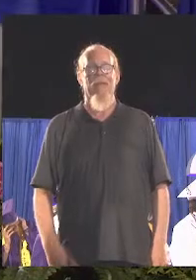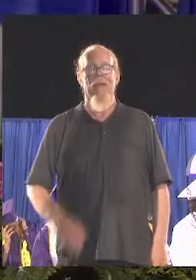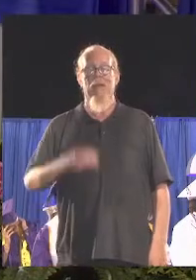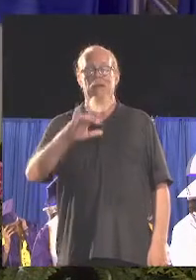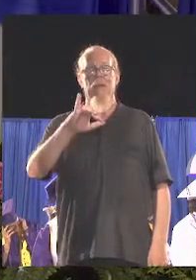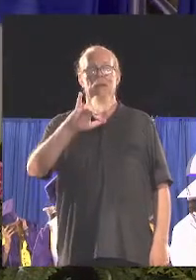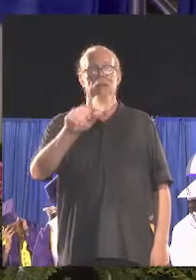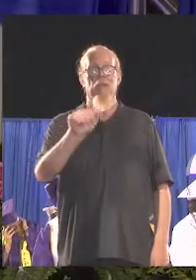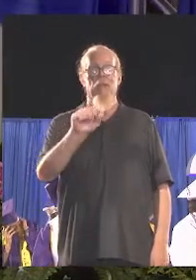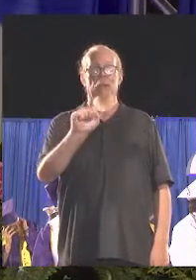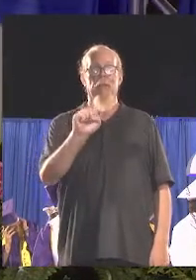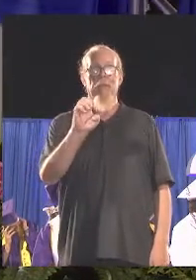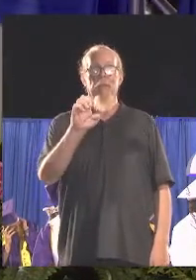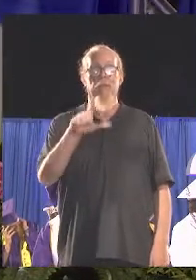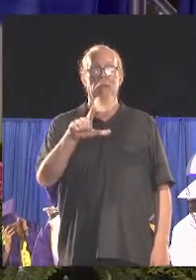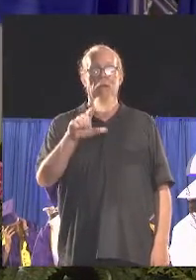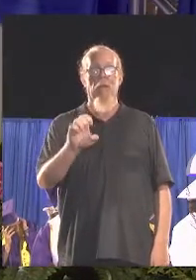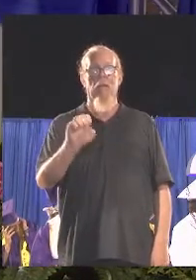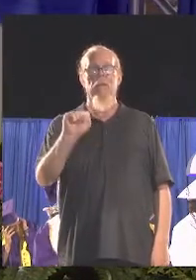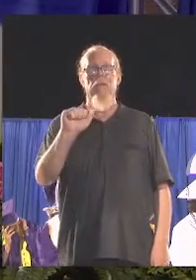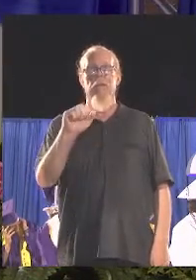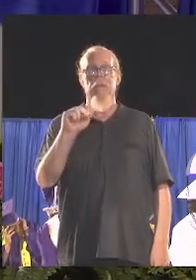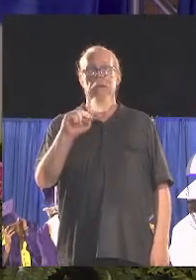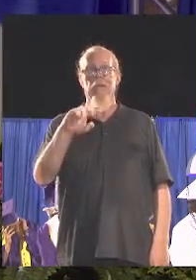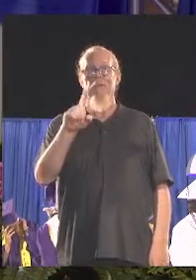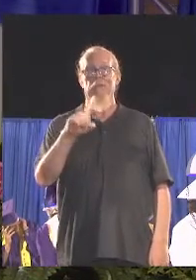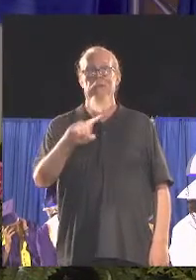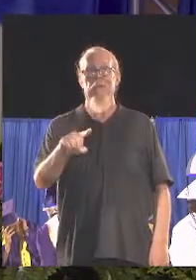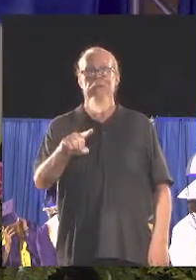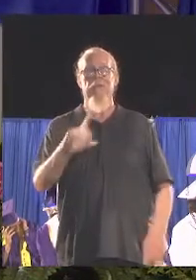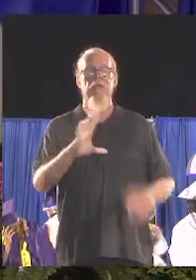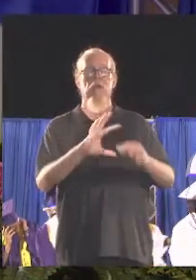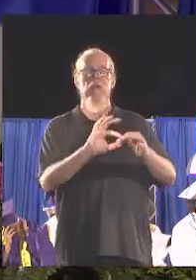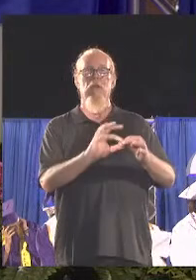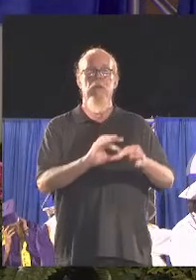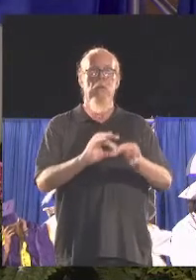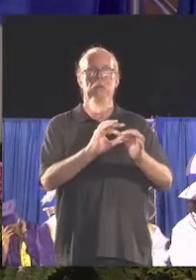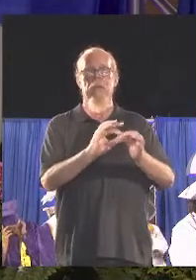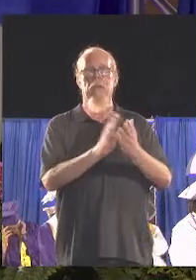Jaycel M. Sanchez, Unity College.